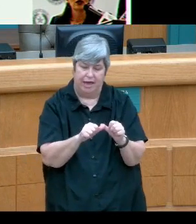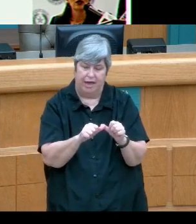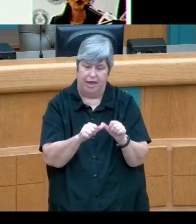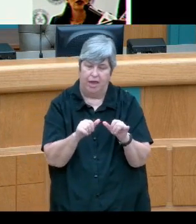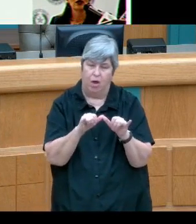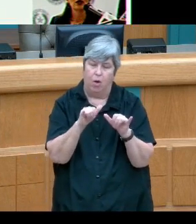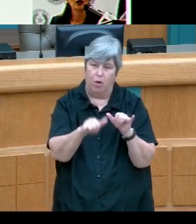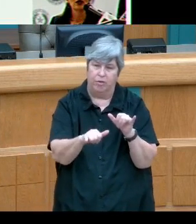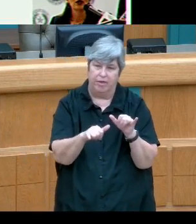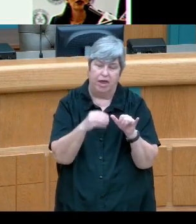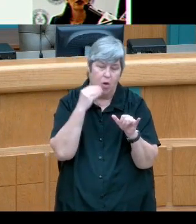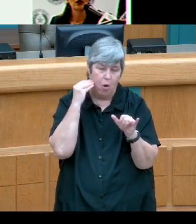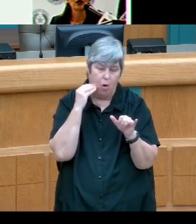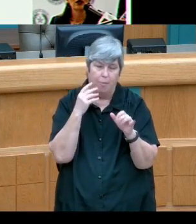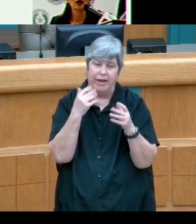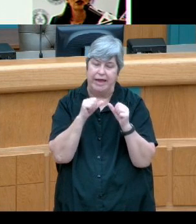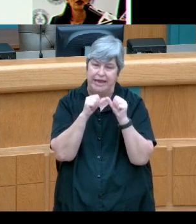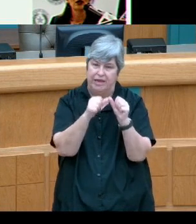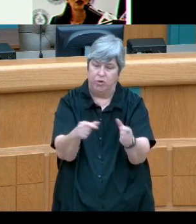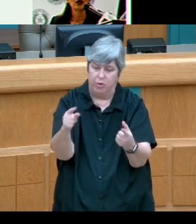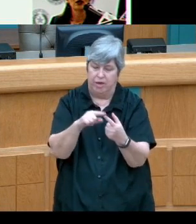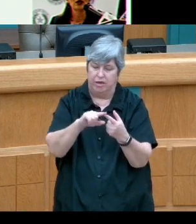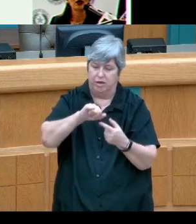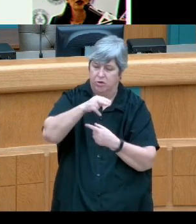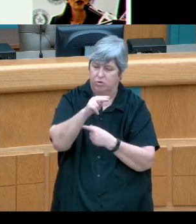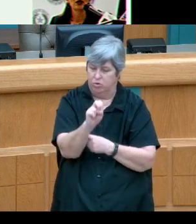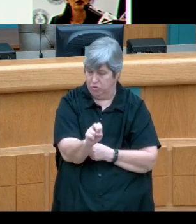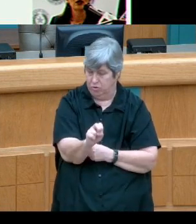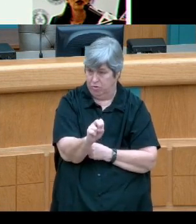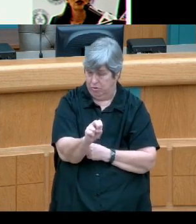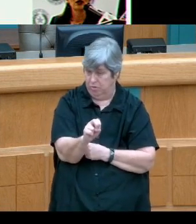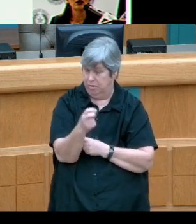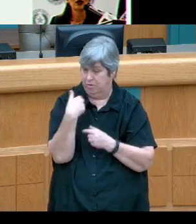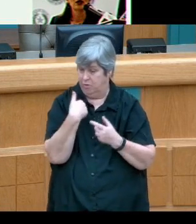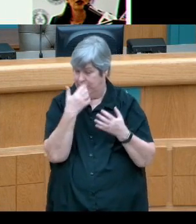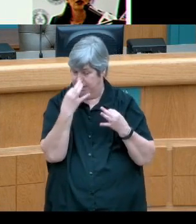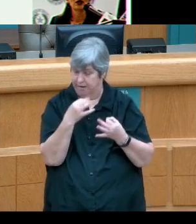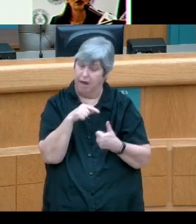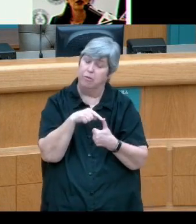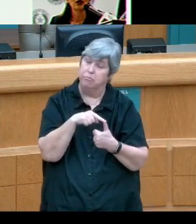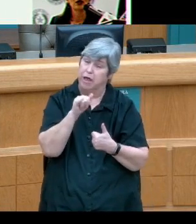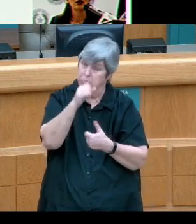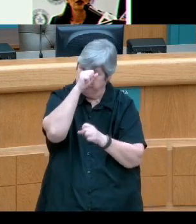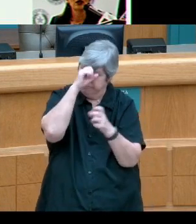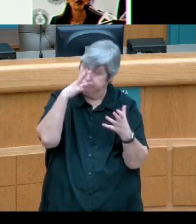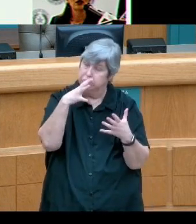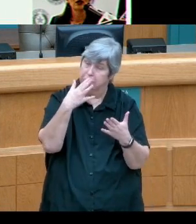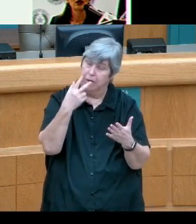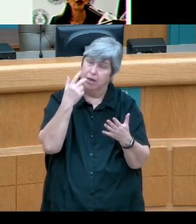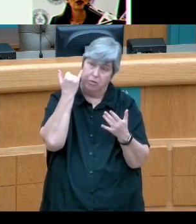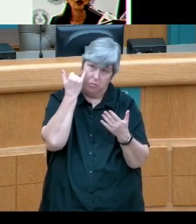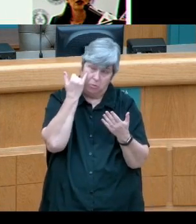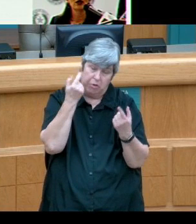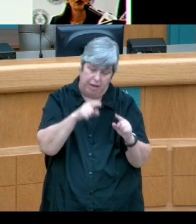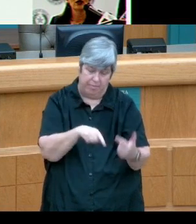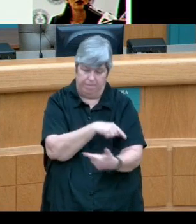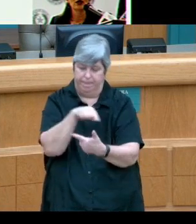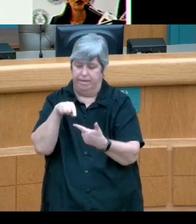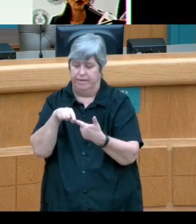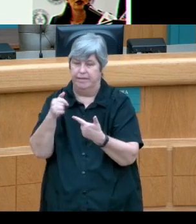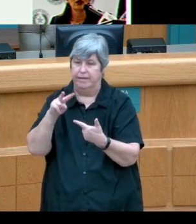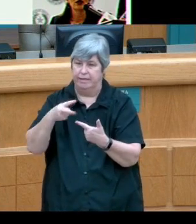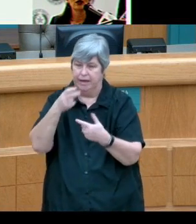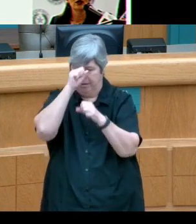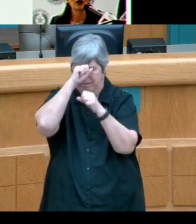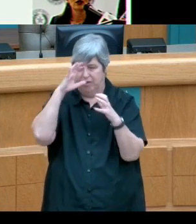until June. So that's where we decided that scenario made sense. 2,